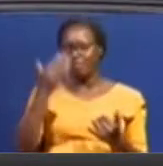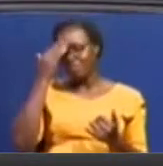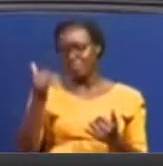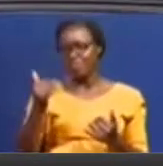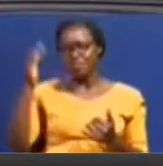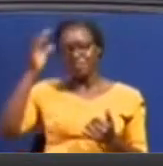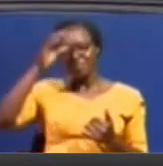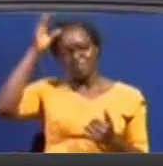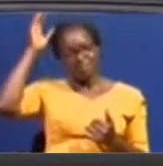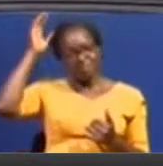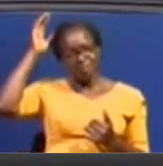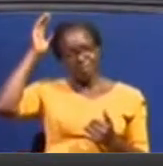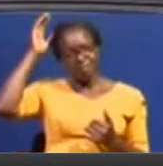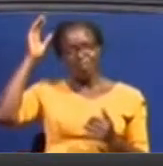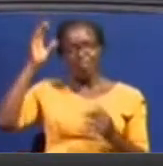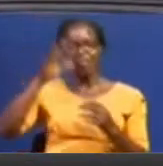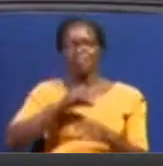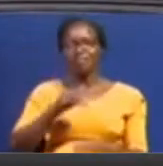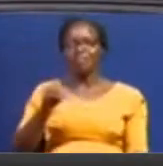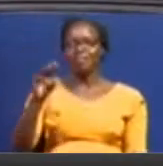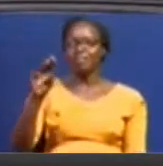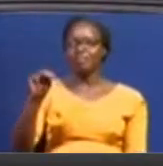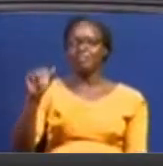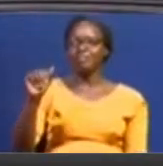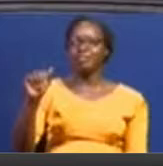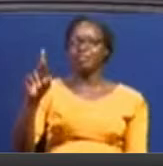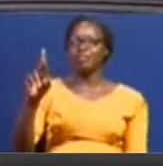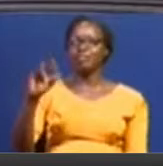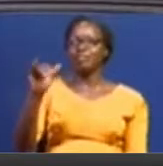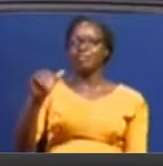was Chepukati and Marjan, who is a non-lawyer.